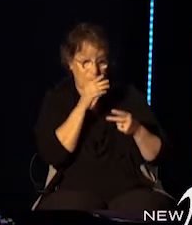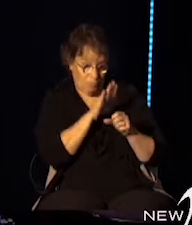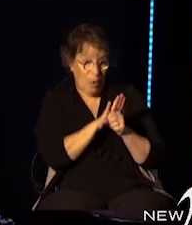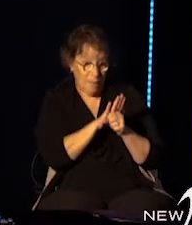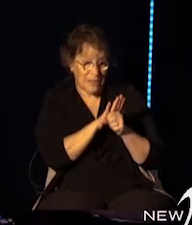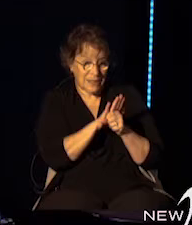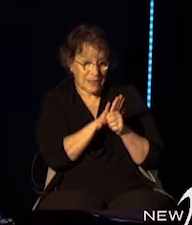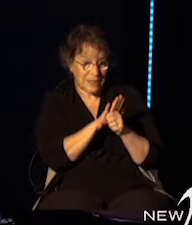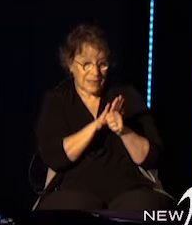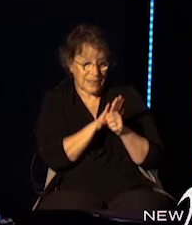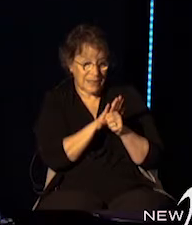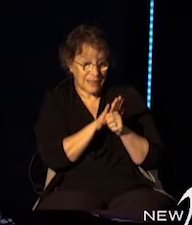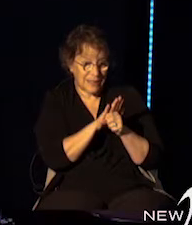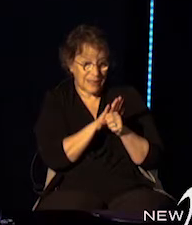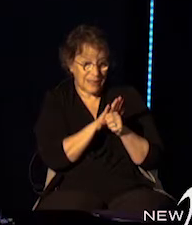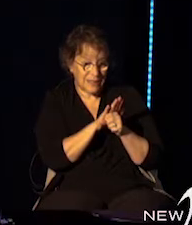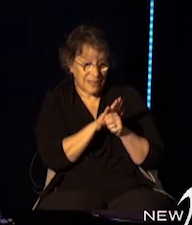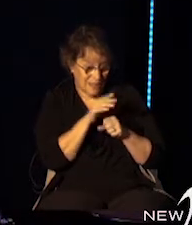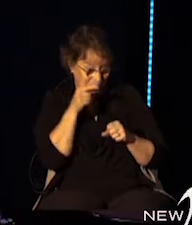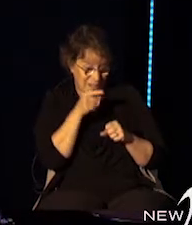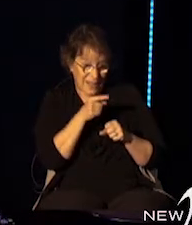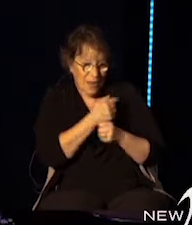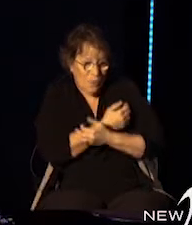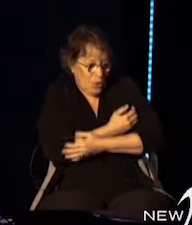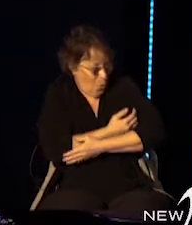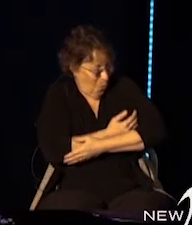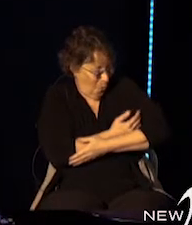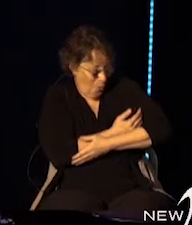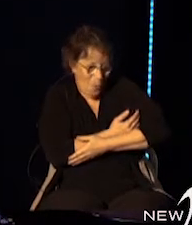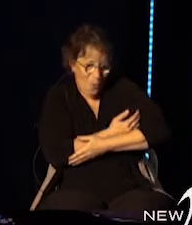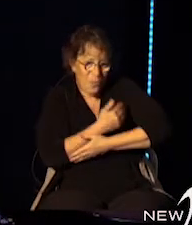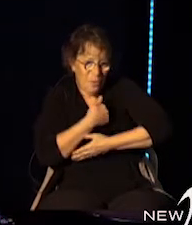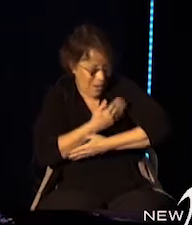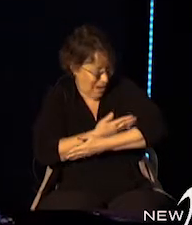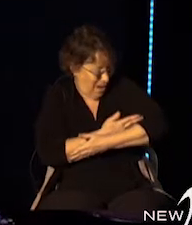of holding their newborn son.